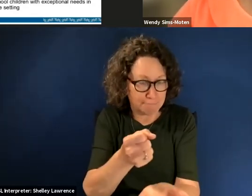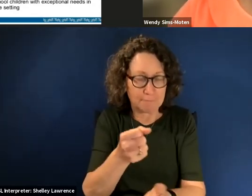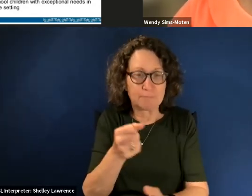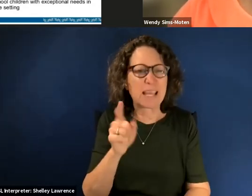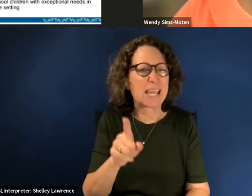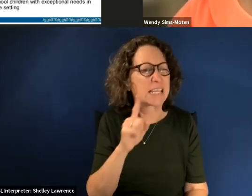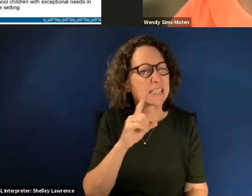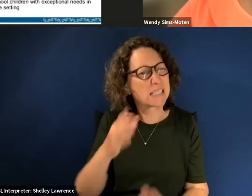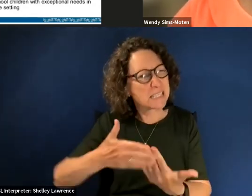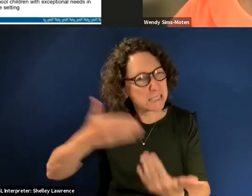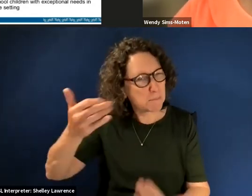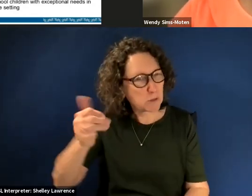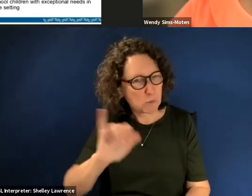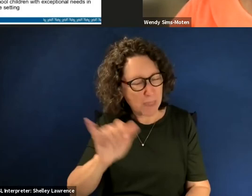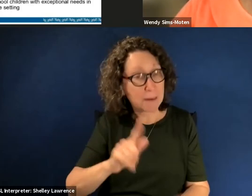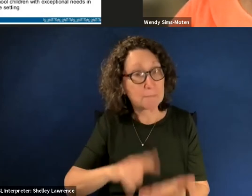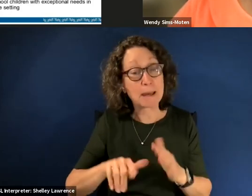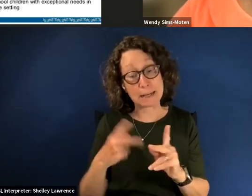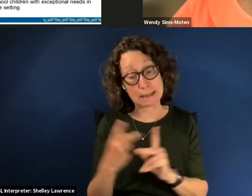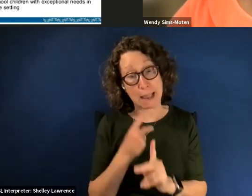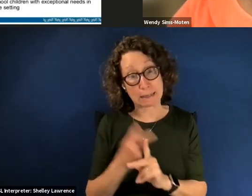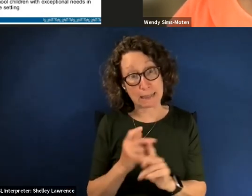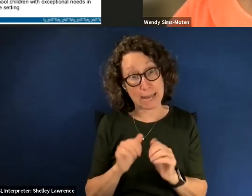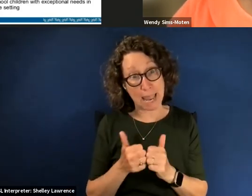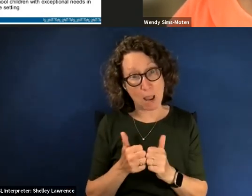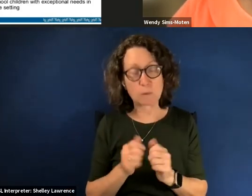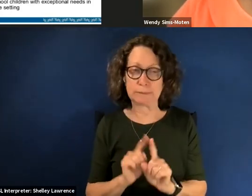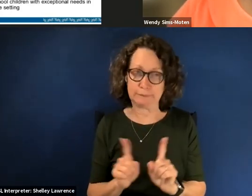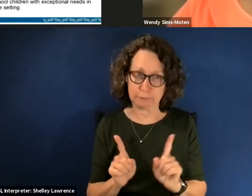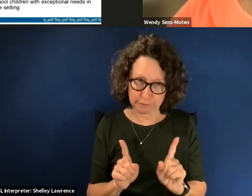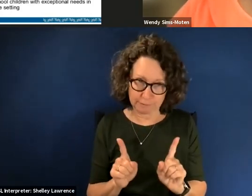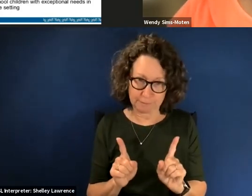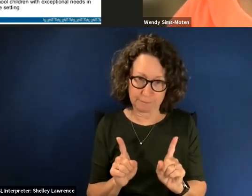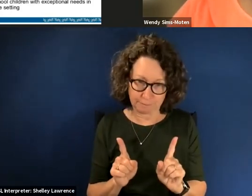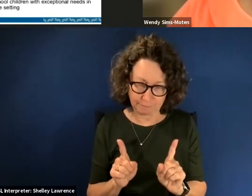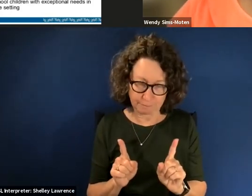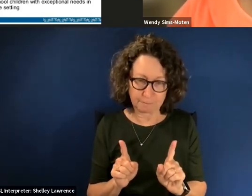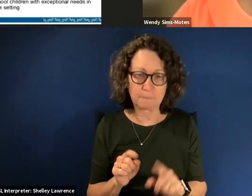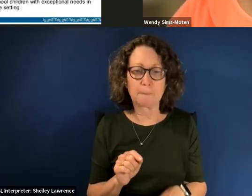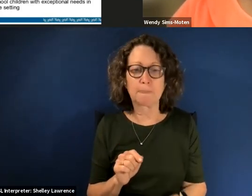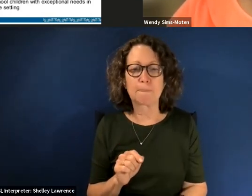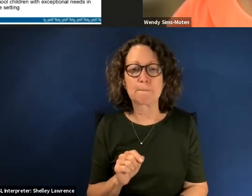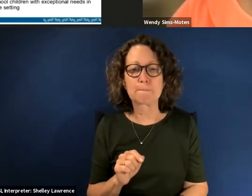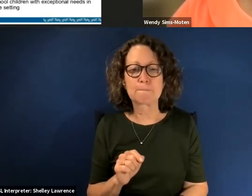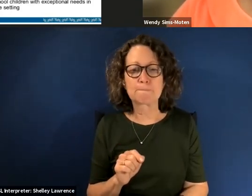very similar to that, but the way they calculated it is different. So